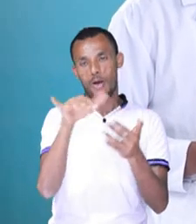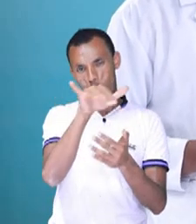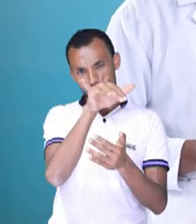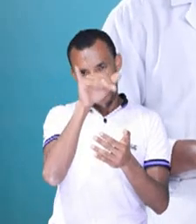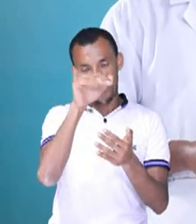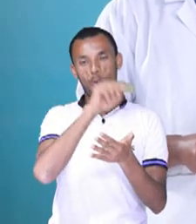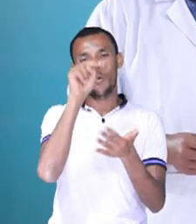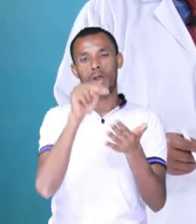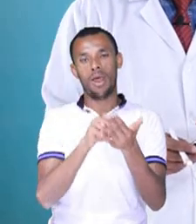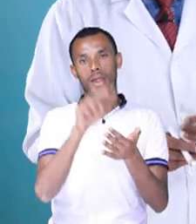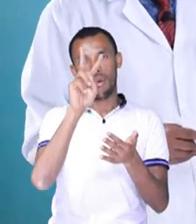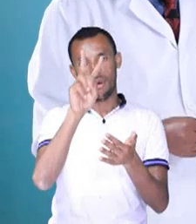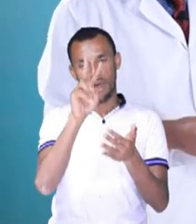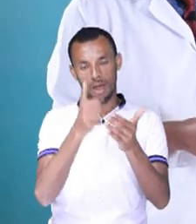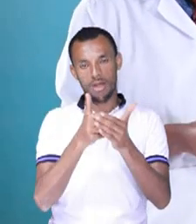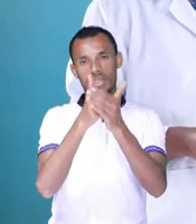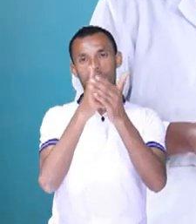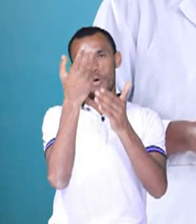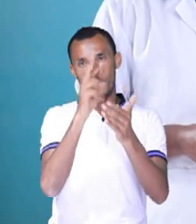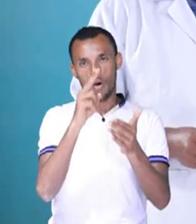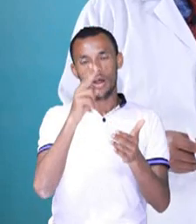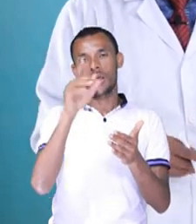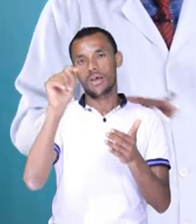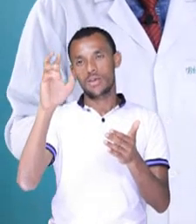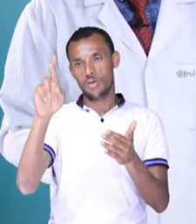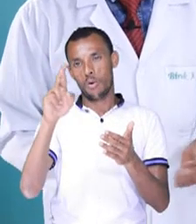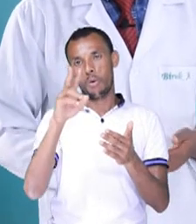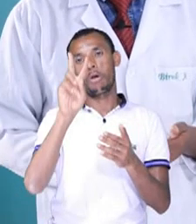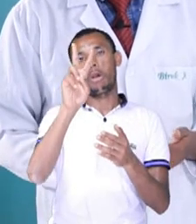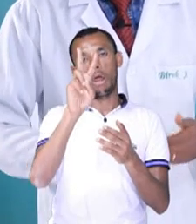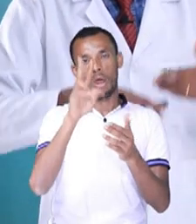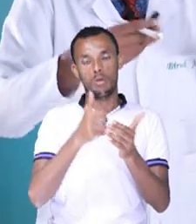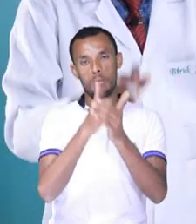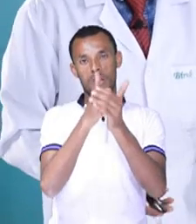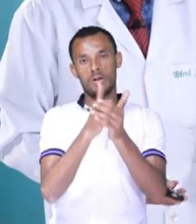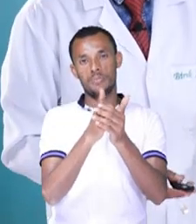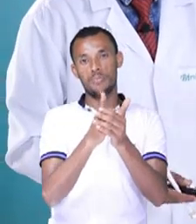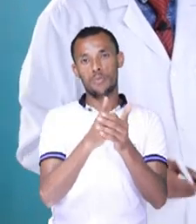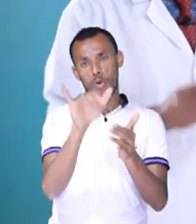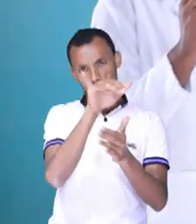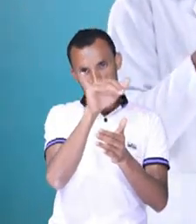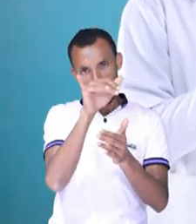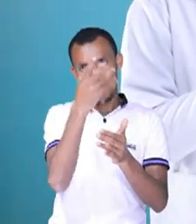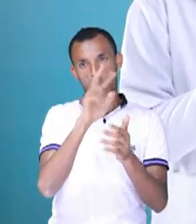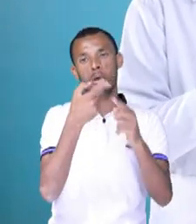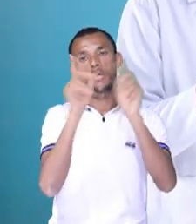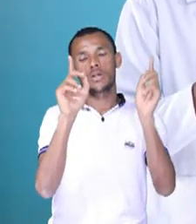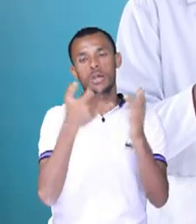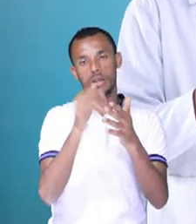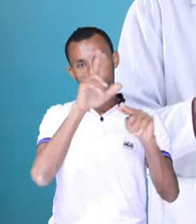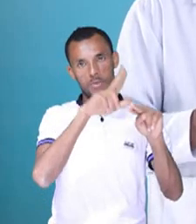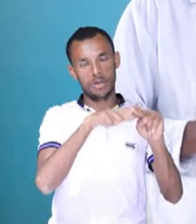homonuclear diatomic species or heteronuclear diatomic species, not only for homo. Again, for hetero, it depends